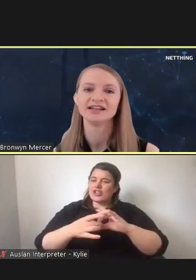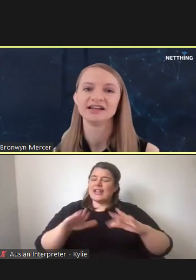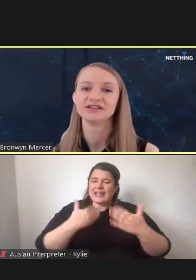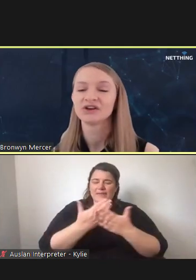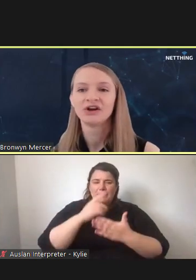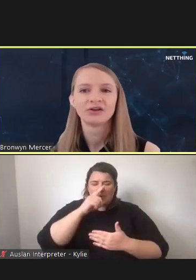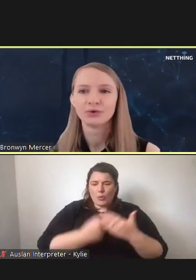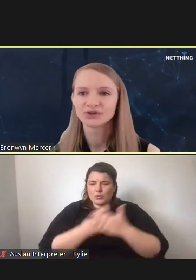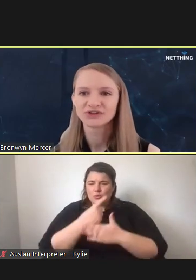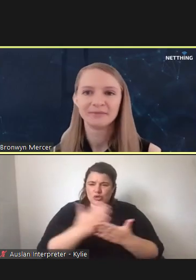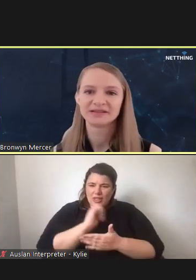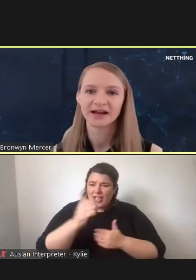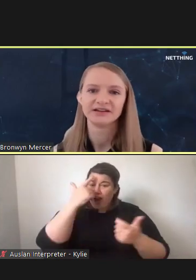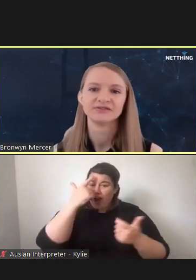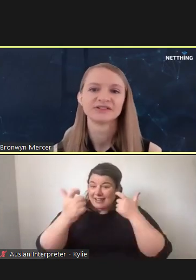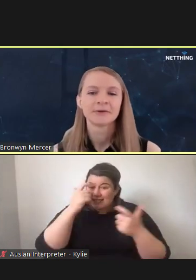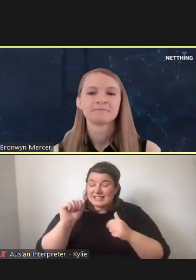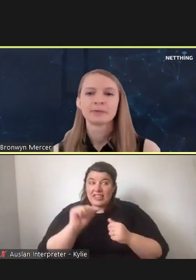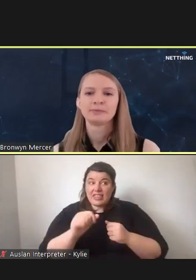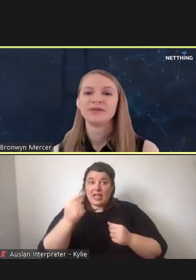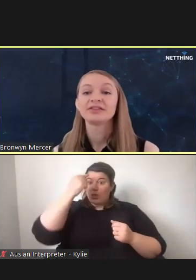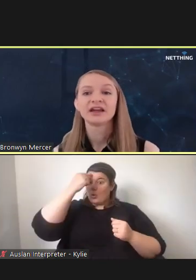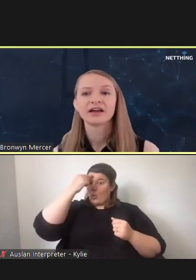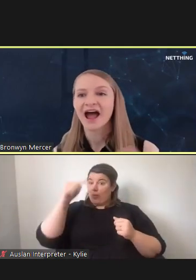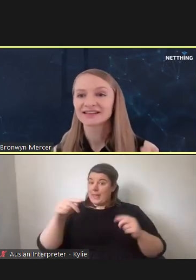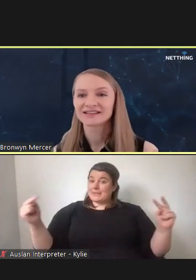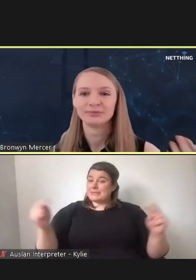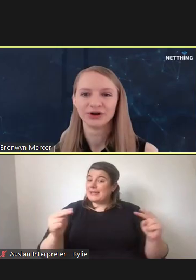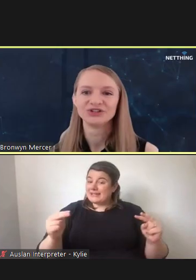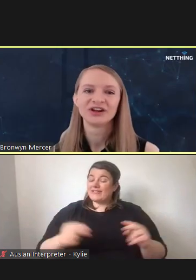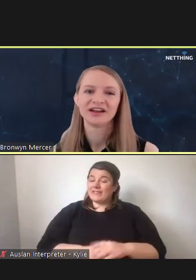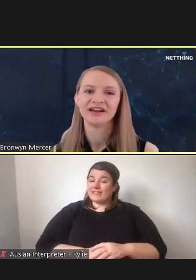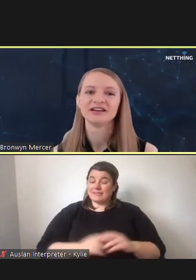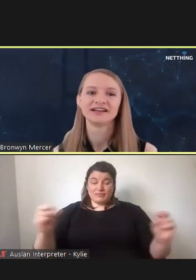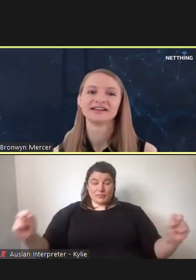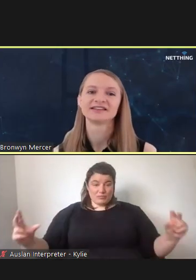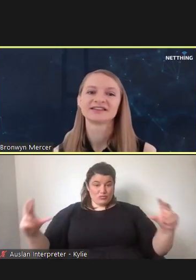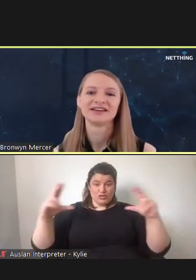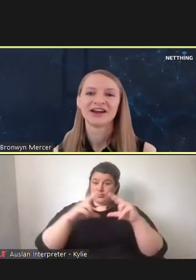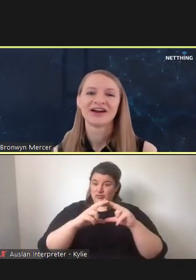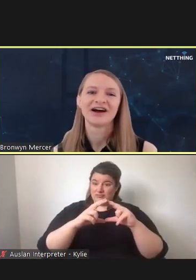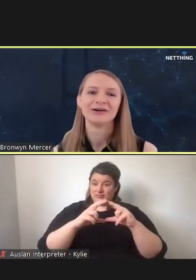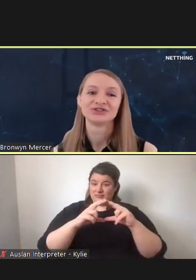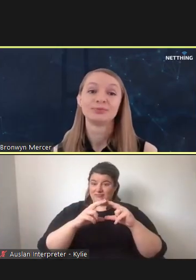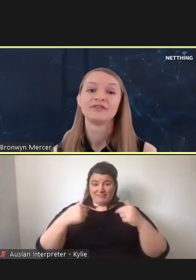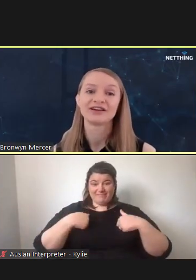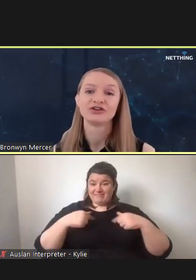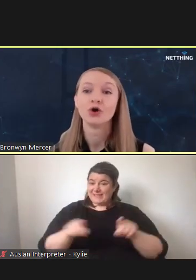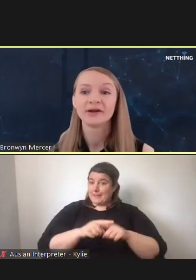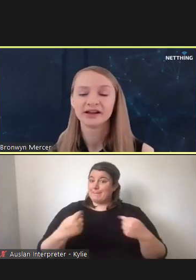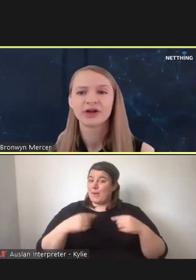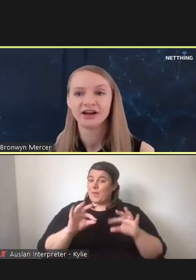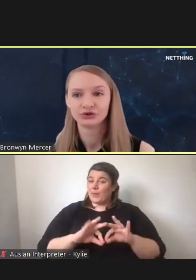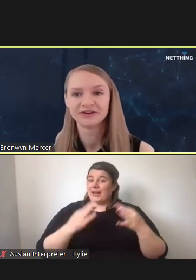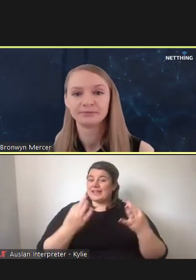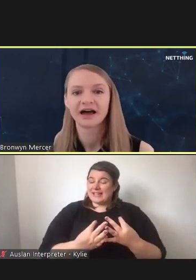share ideas, thoughts, and perspectives. NetThing acts as a bridge. It exists to provide an